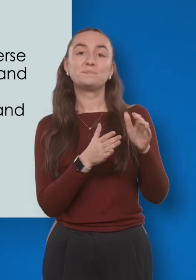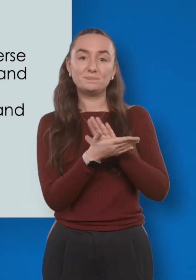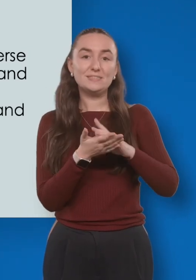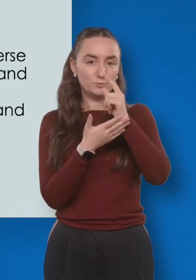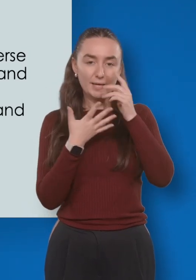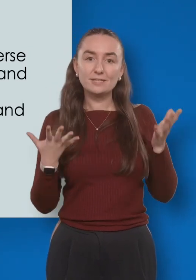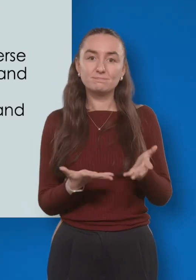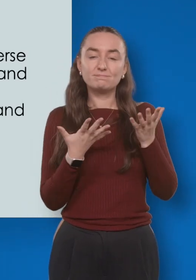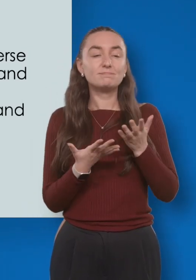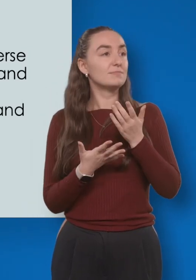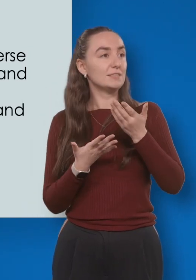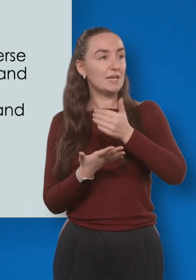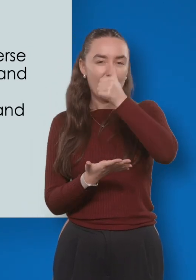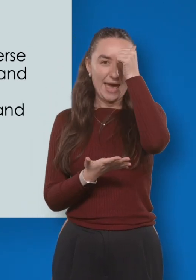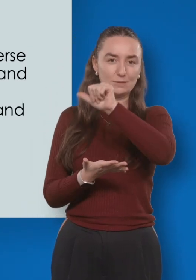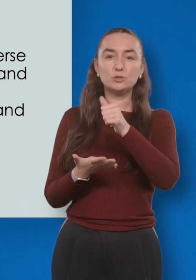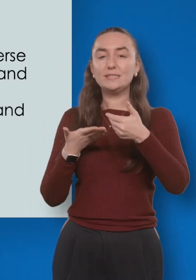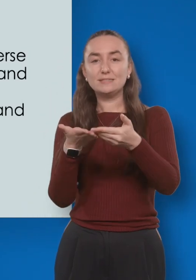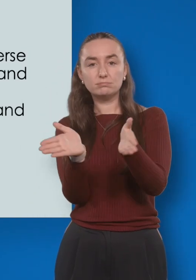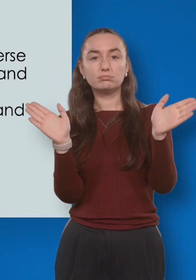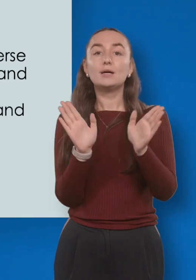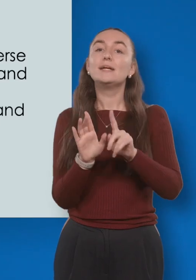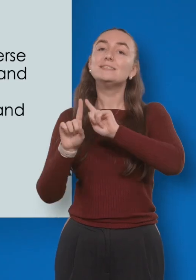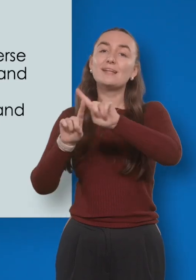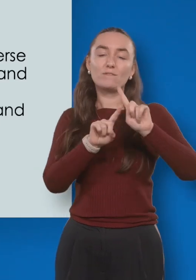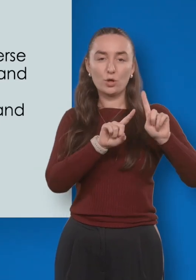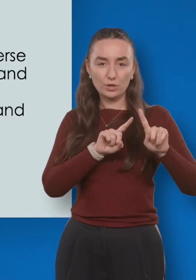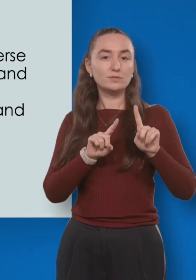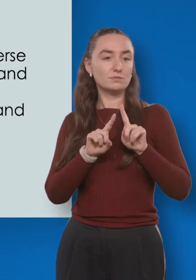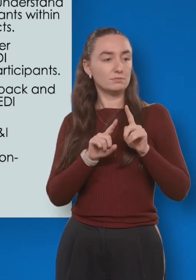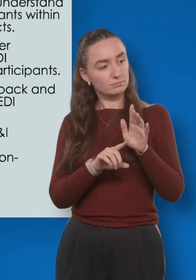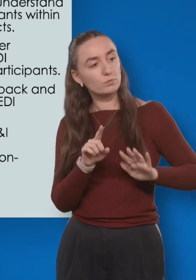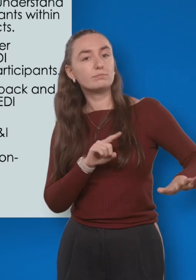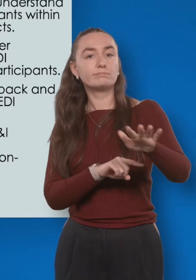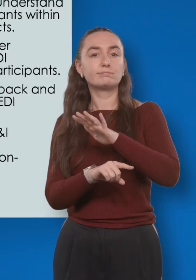and expertise and diverse research teams across the whole sector.